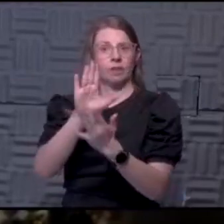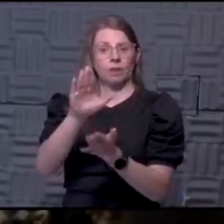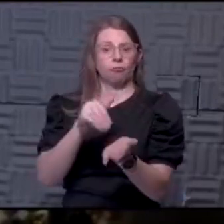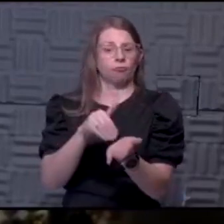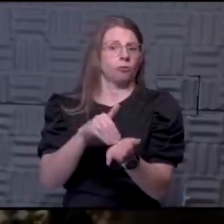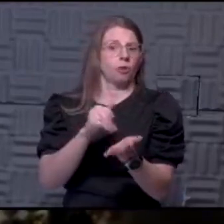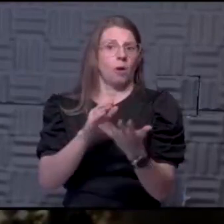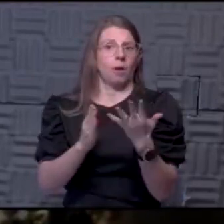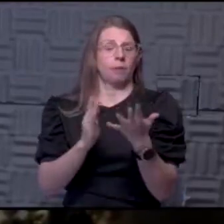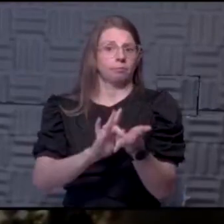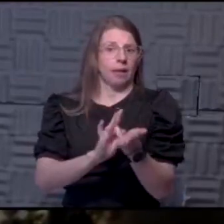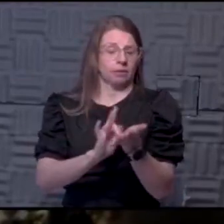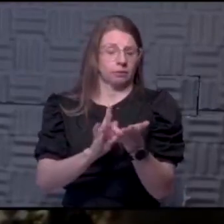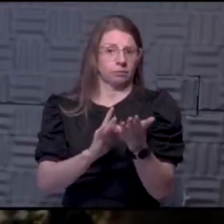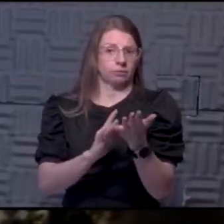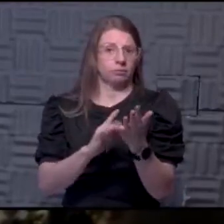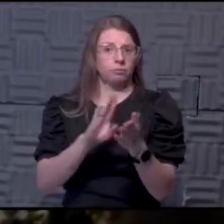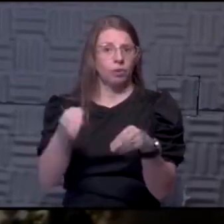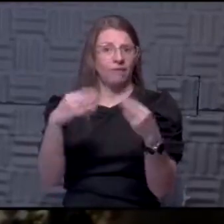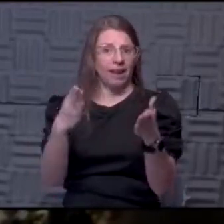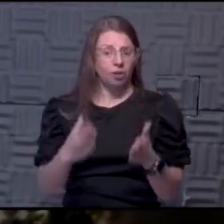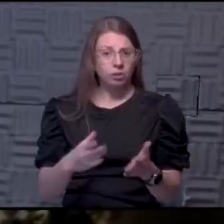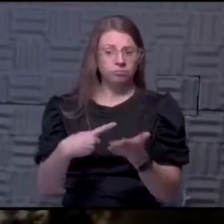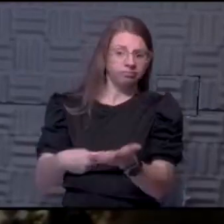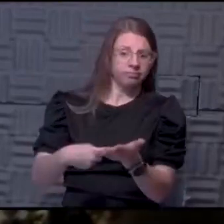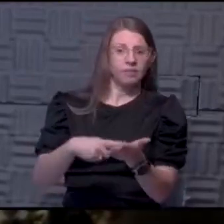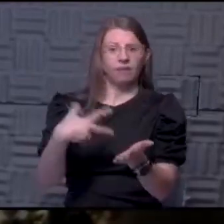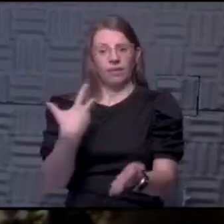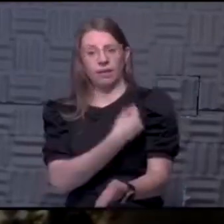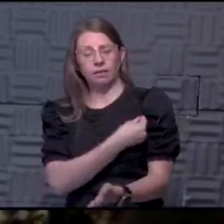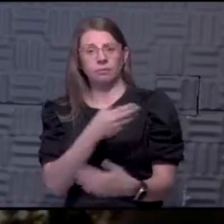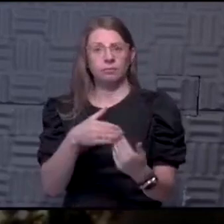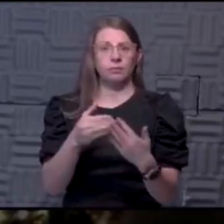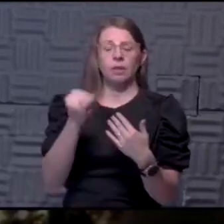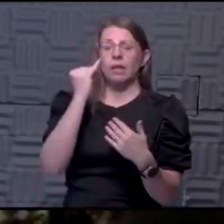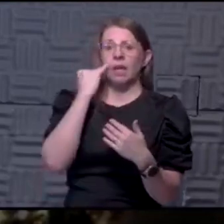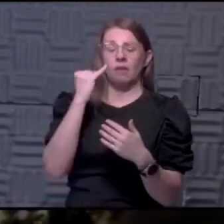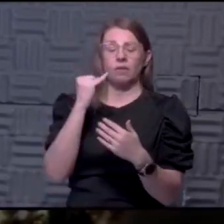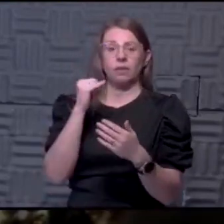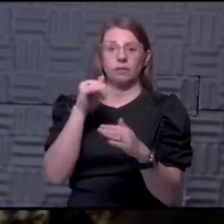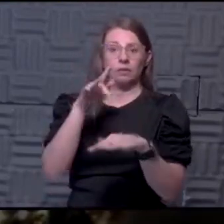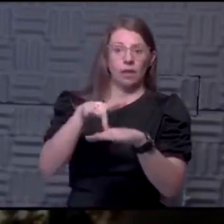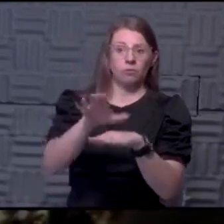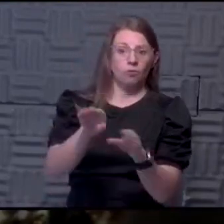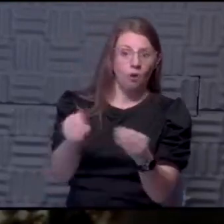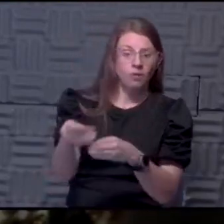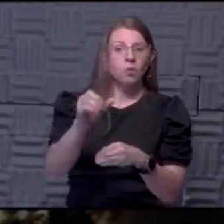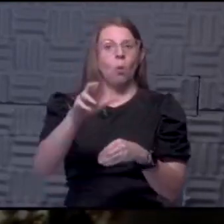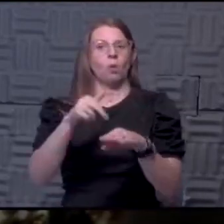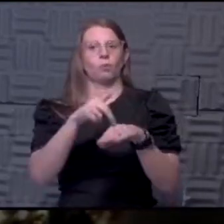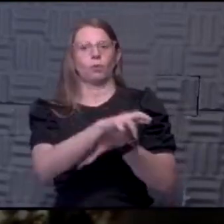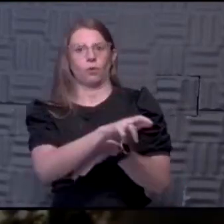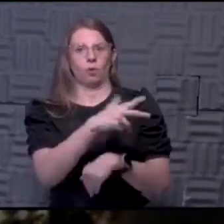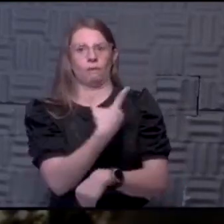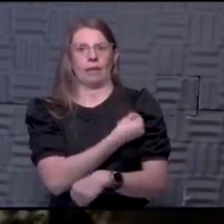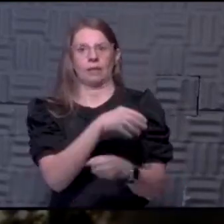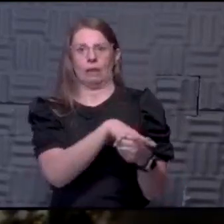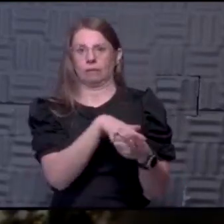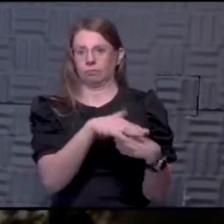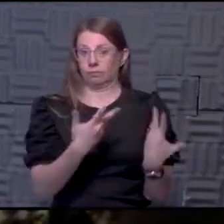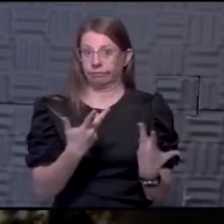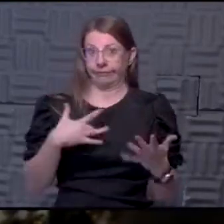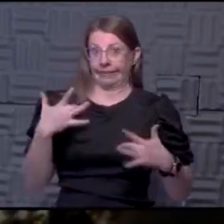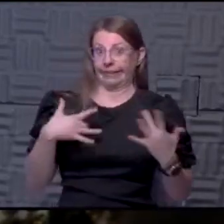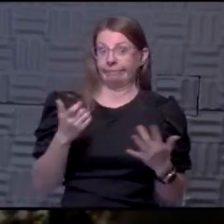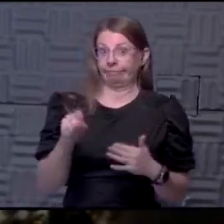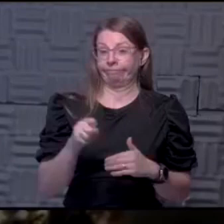the vaccination, whether they end up getting in their medical office or they get referred to one of the vaccination sites. So very